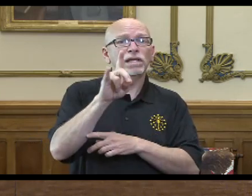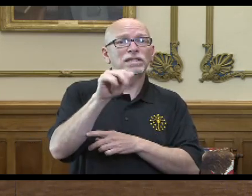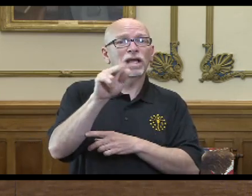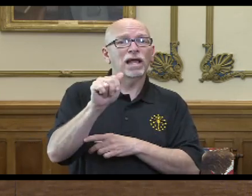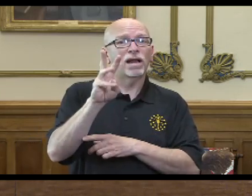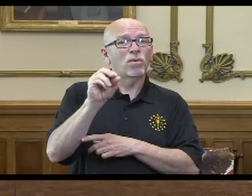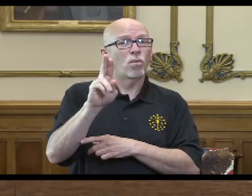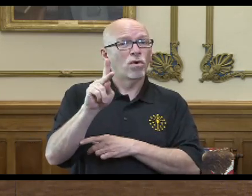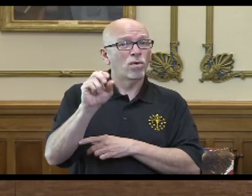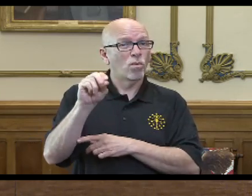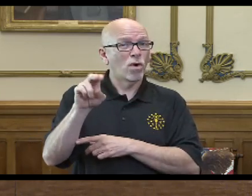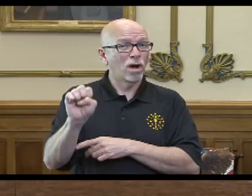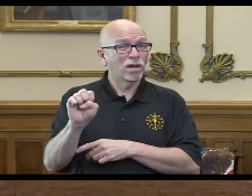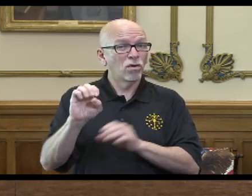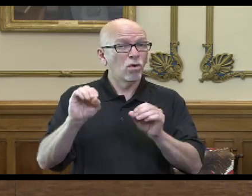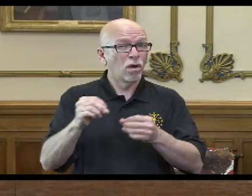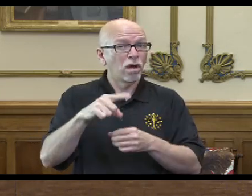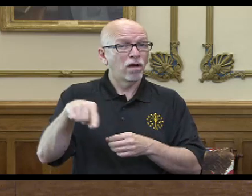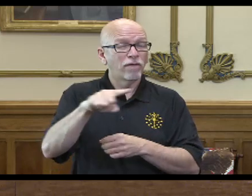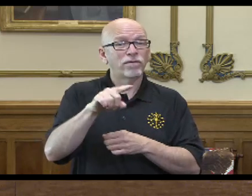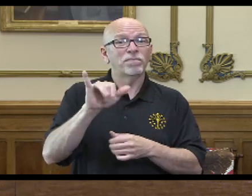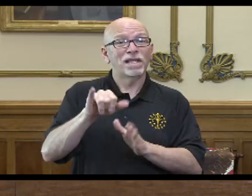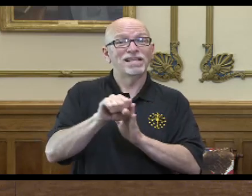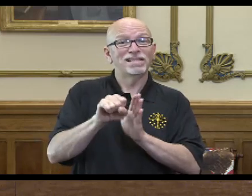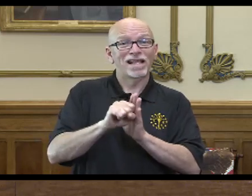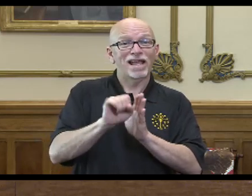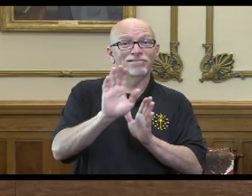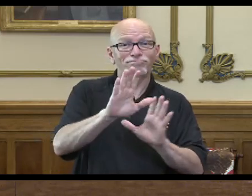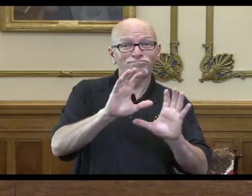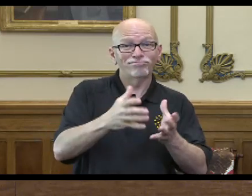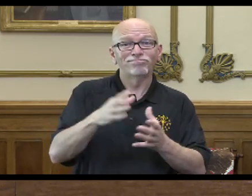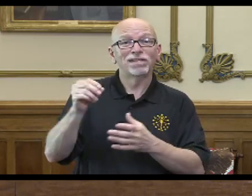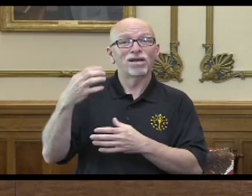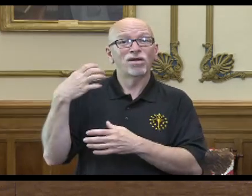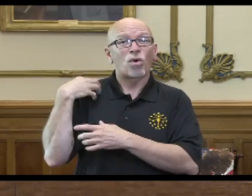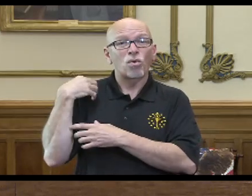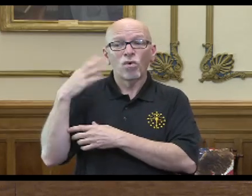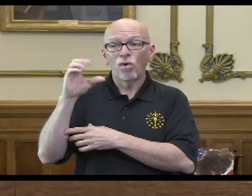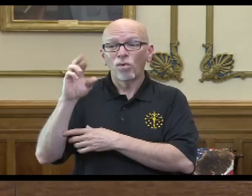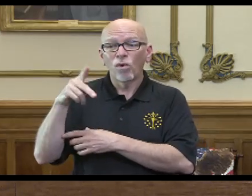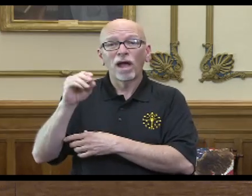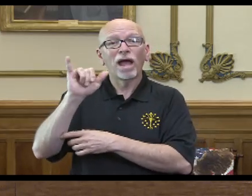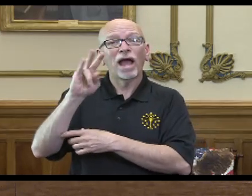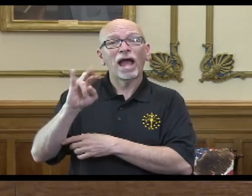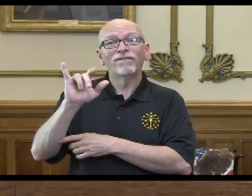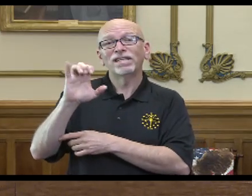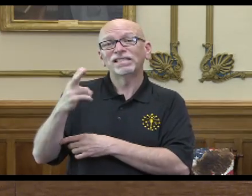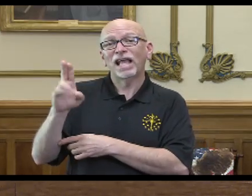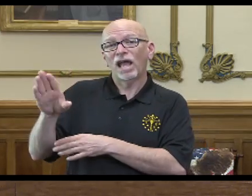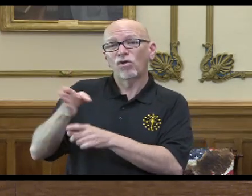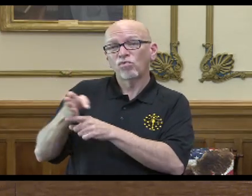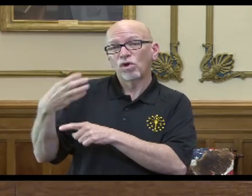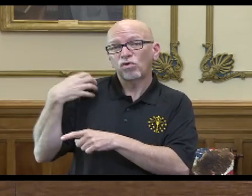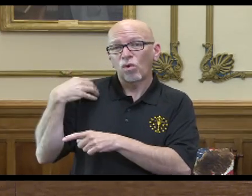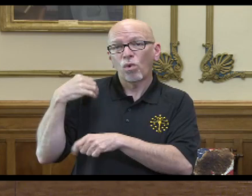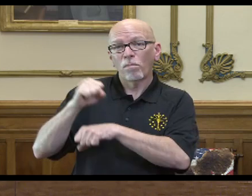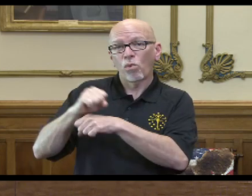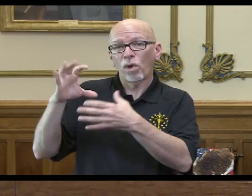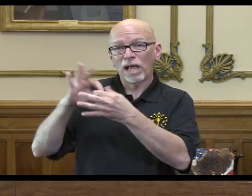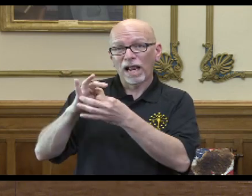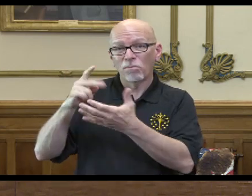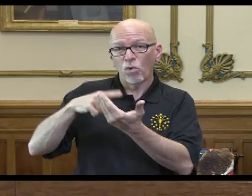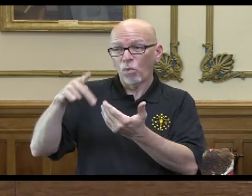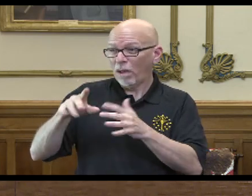One offices, the Skillful State Initiative, and the Governor's Coaching Corps, and Ivy Tech's Career Coaching and Employer Connection